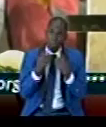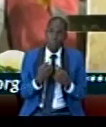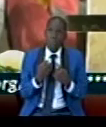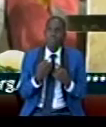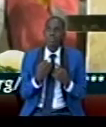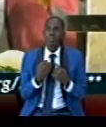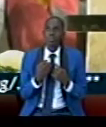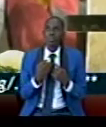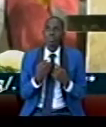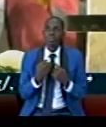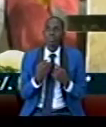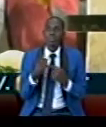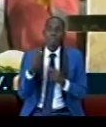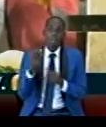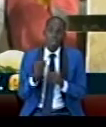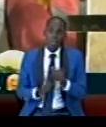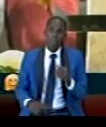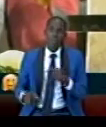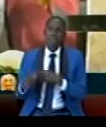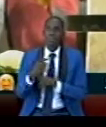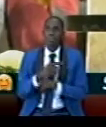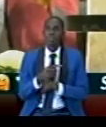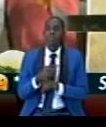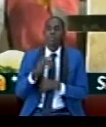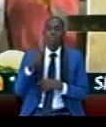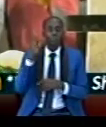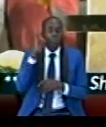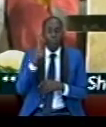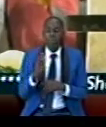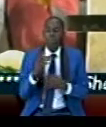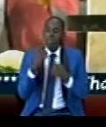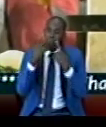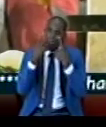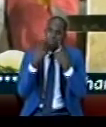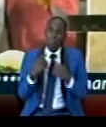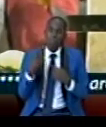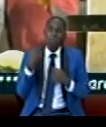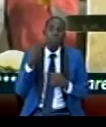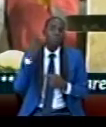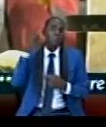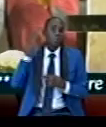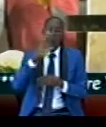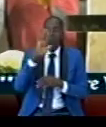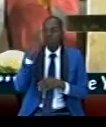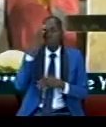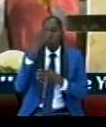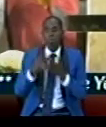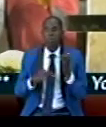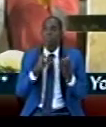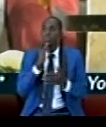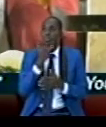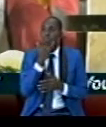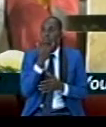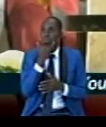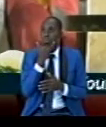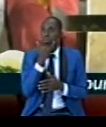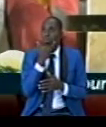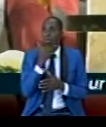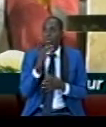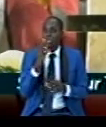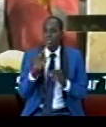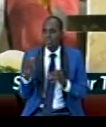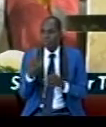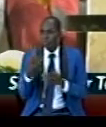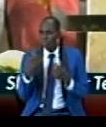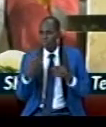tears. Each day I soak my pillow with tears. My uncle would never know what is wrong with me. Once everybody noticed, I try to hide the tears so